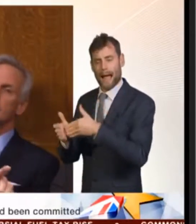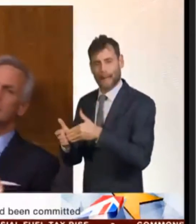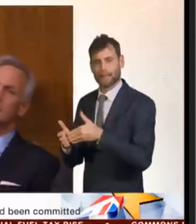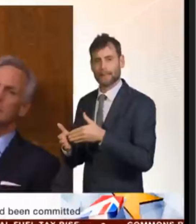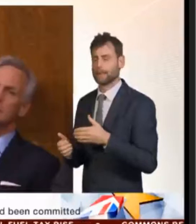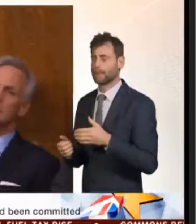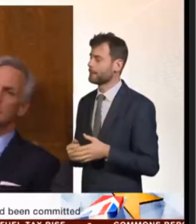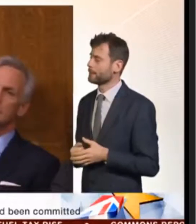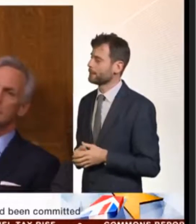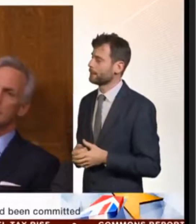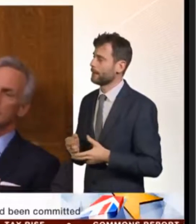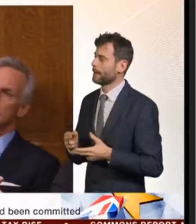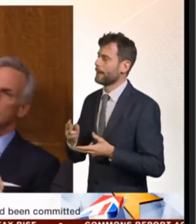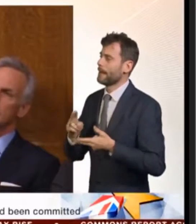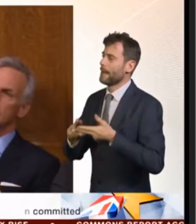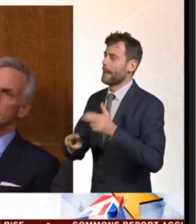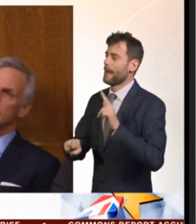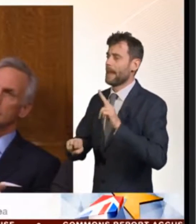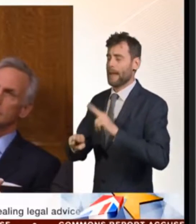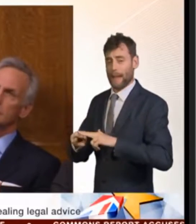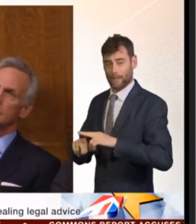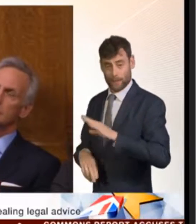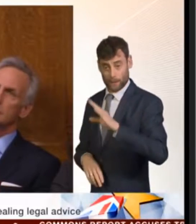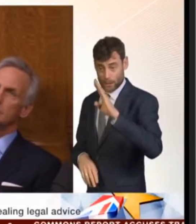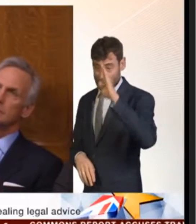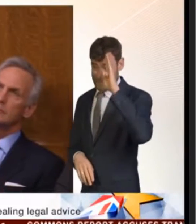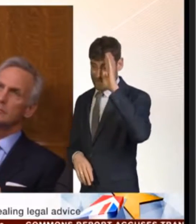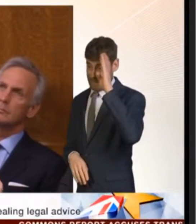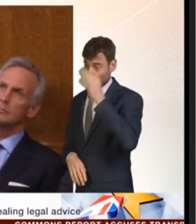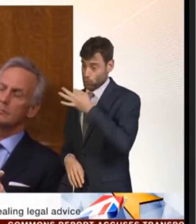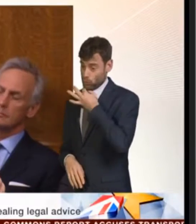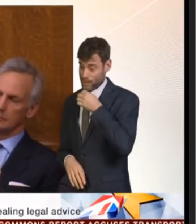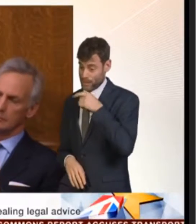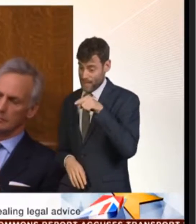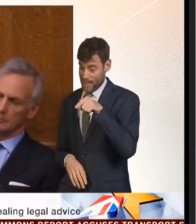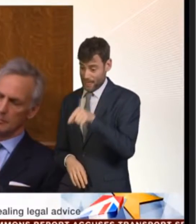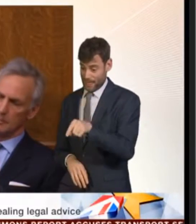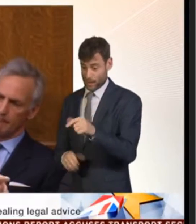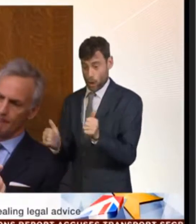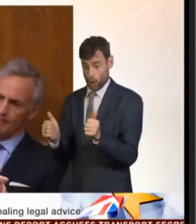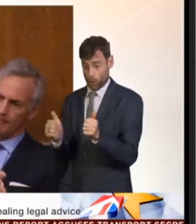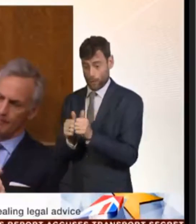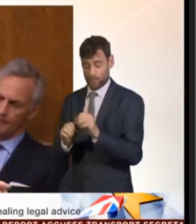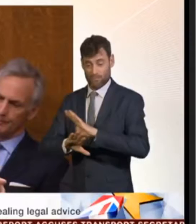that if there is a danger of invalidity of that